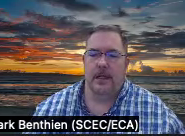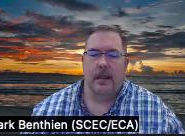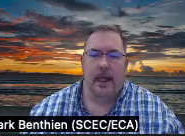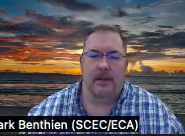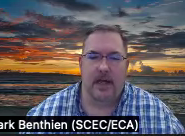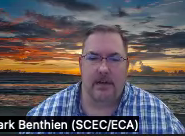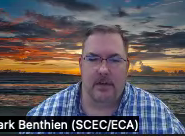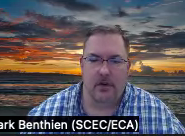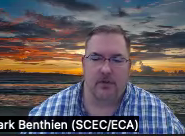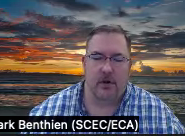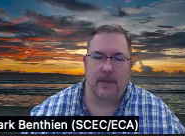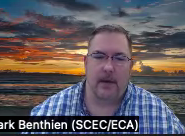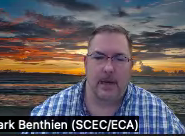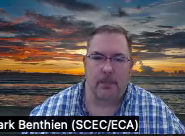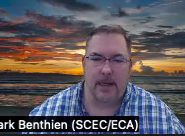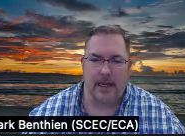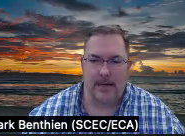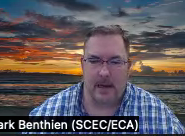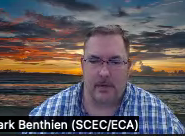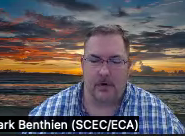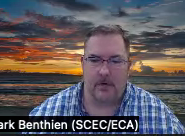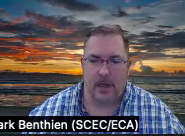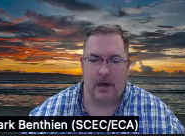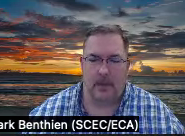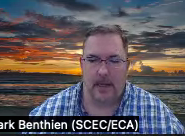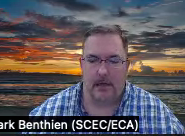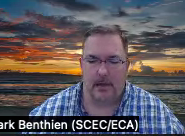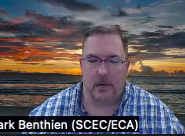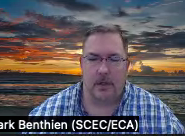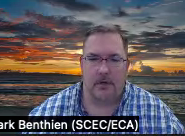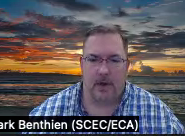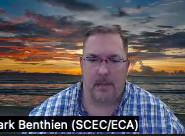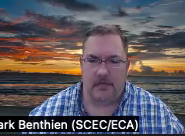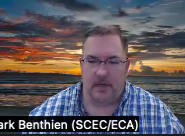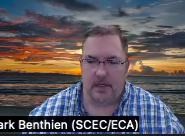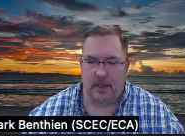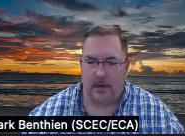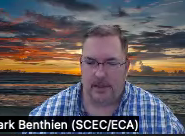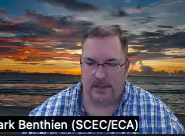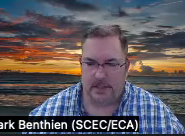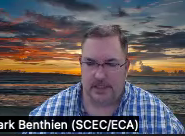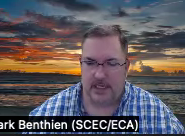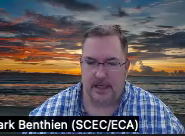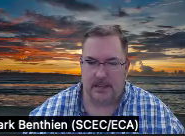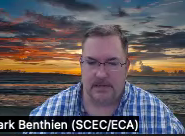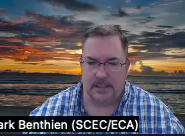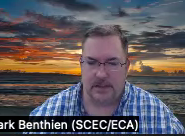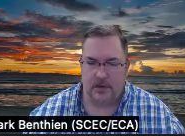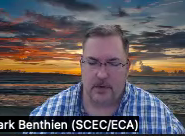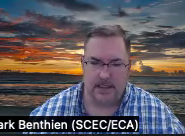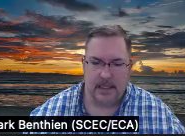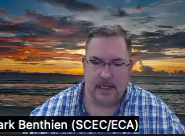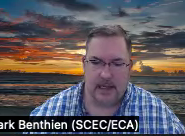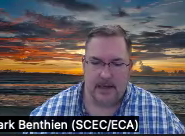you're doing. And it's not even just during that week, but anytime during the year related to tsunamis, just like you can register shakeout activities